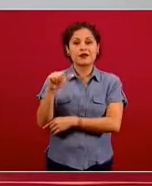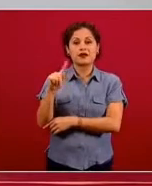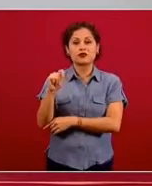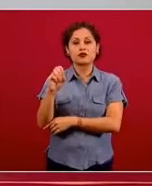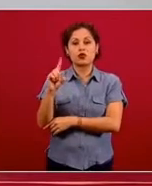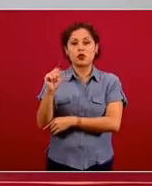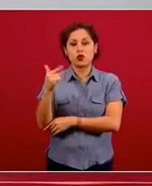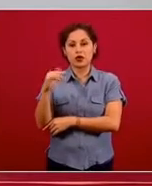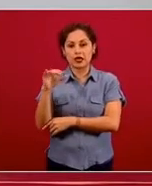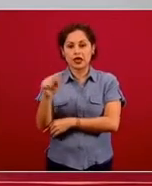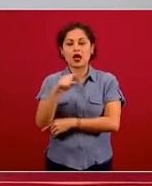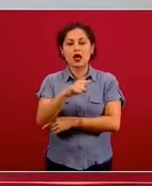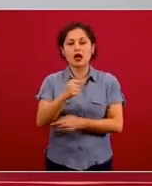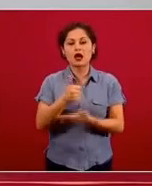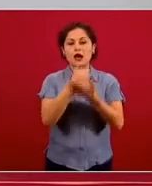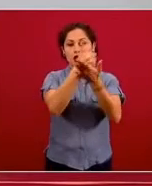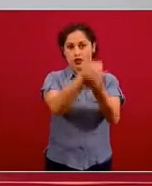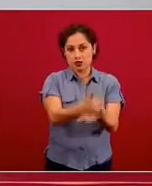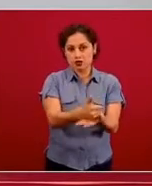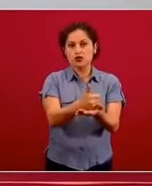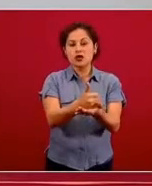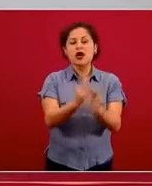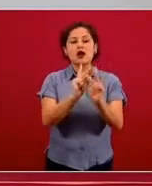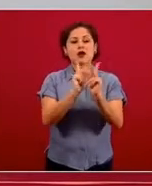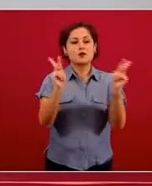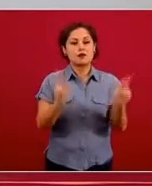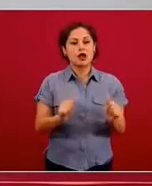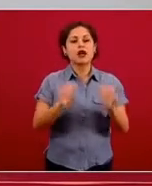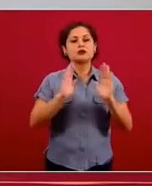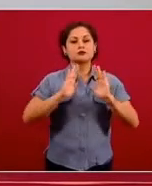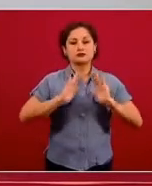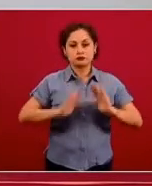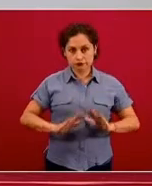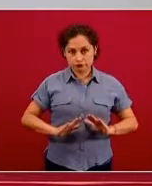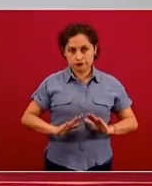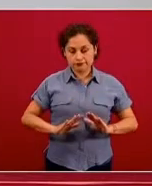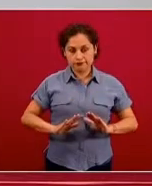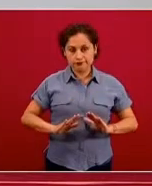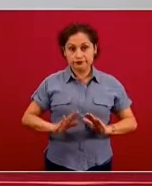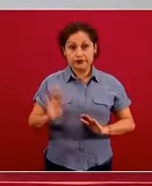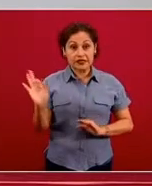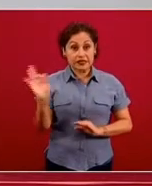specialized teams to deal with losses, they must come into play as well.